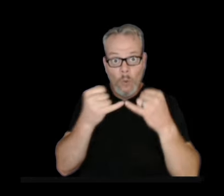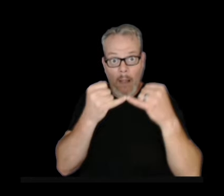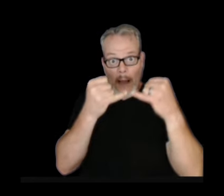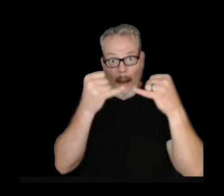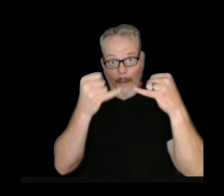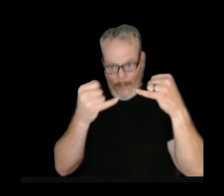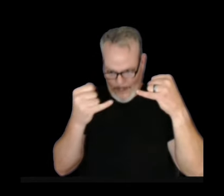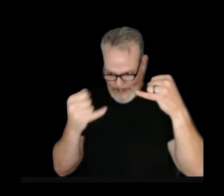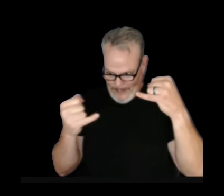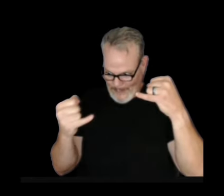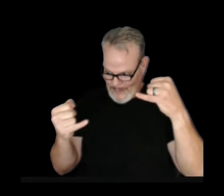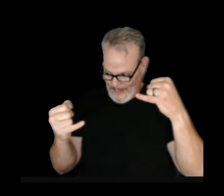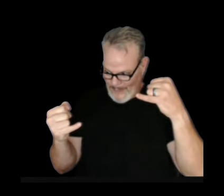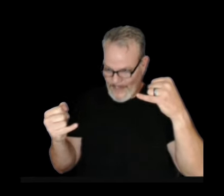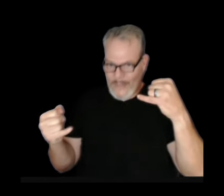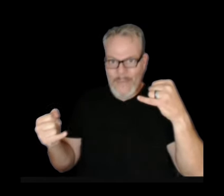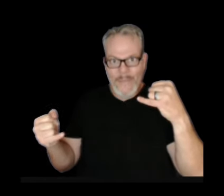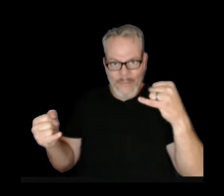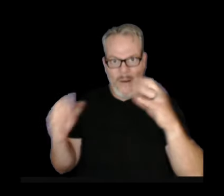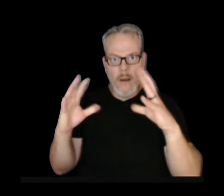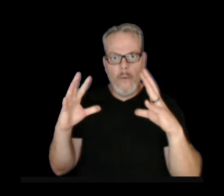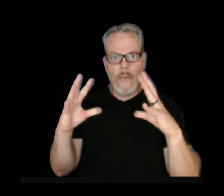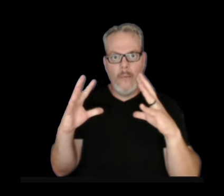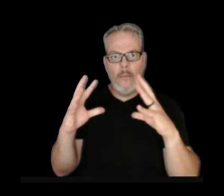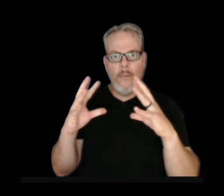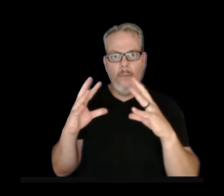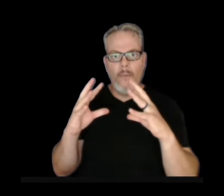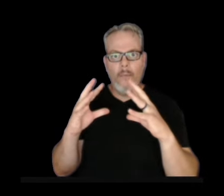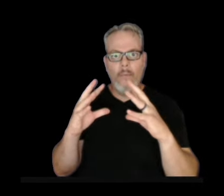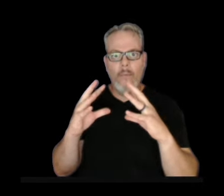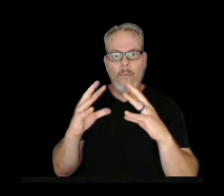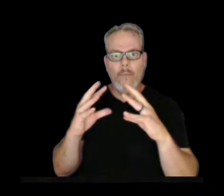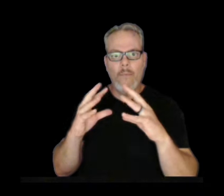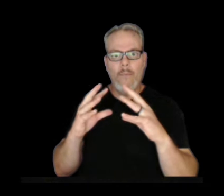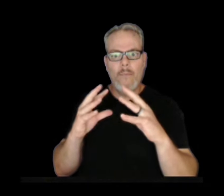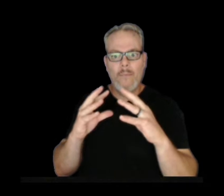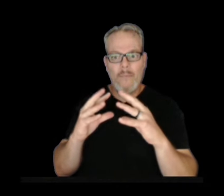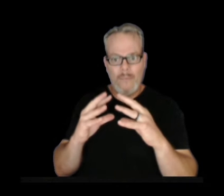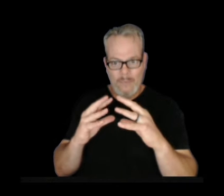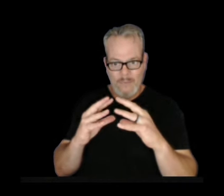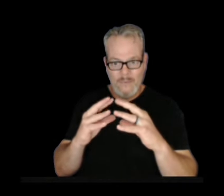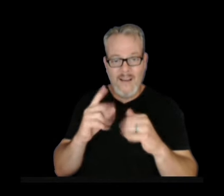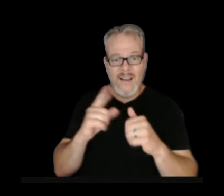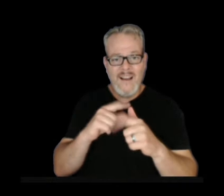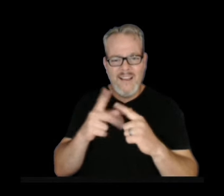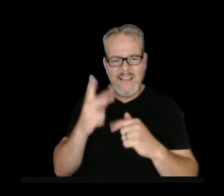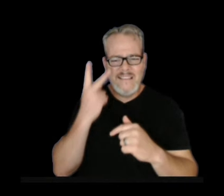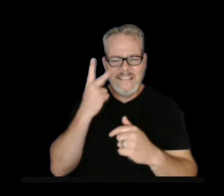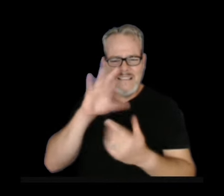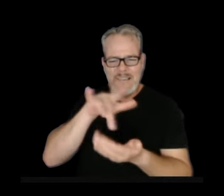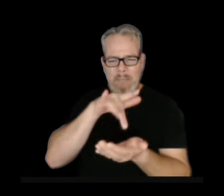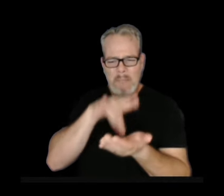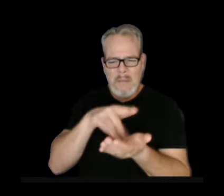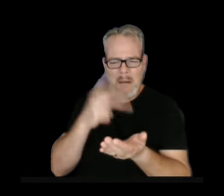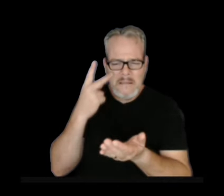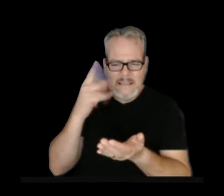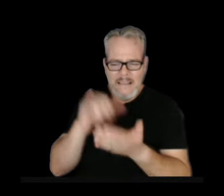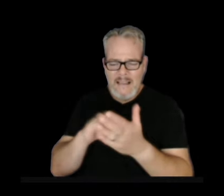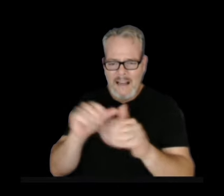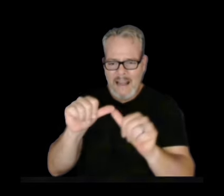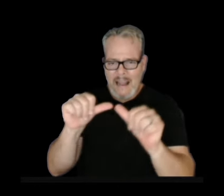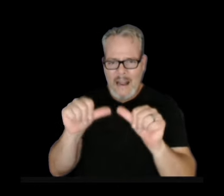deflating, we have seen a signal from the tangential component here that has occasionally shown inflation of that